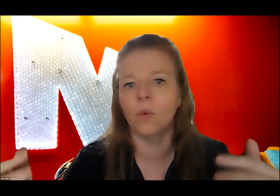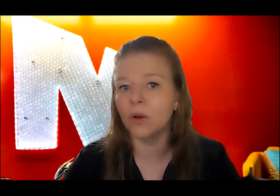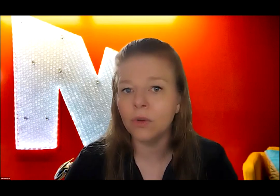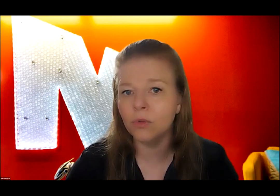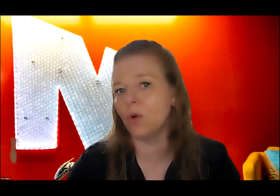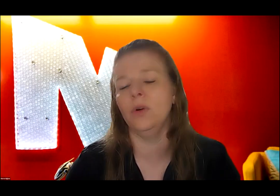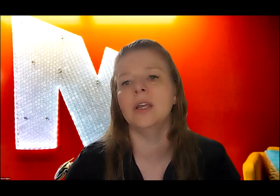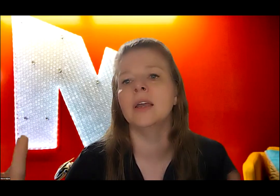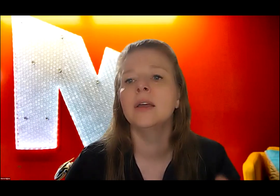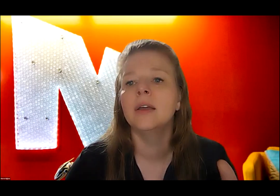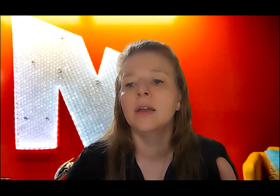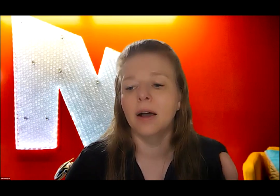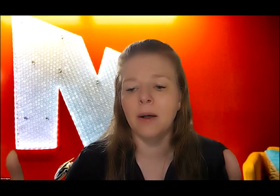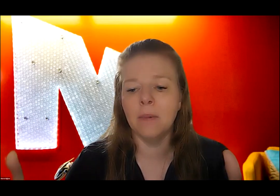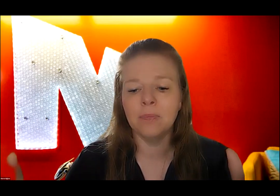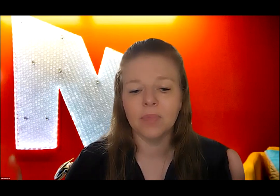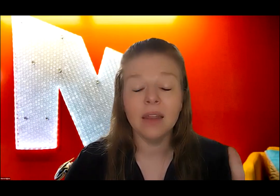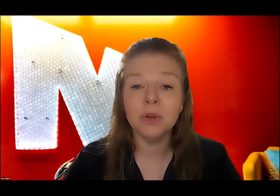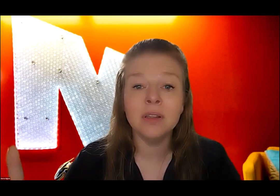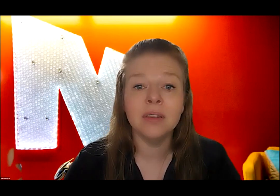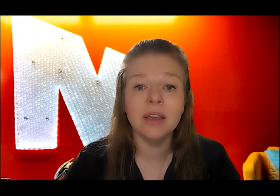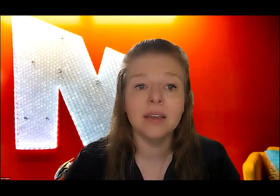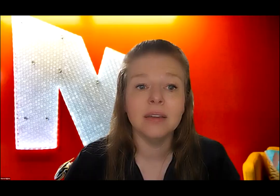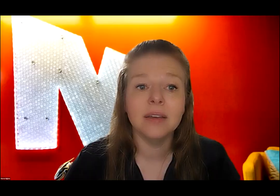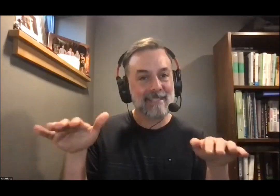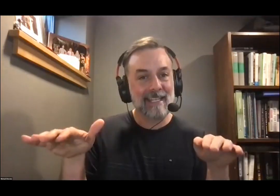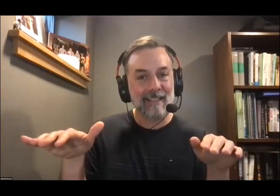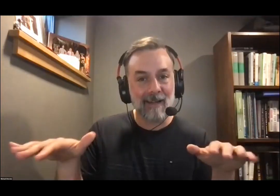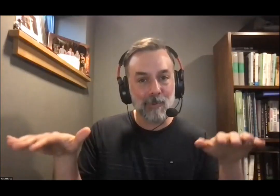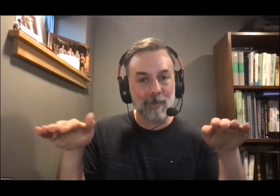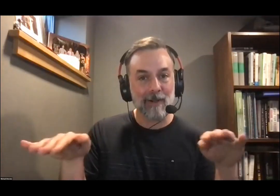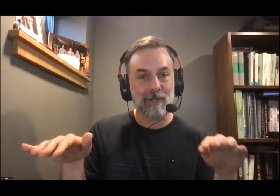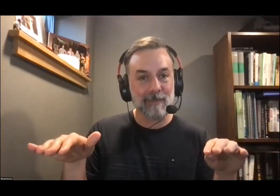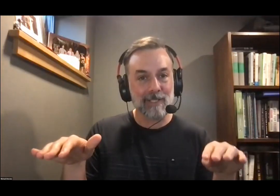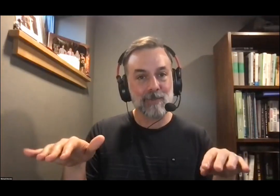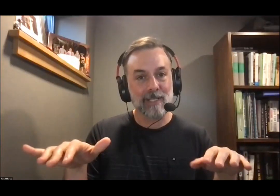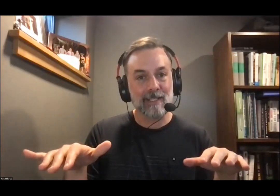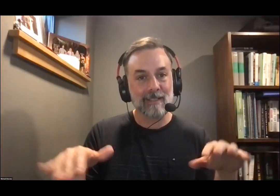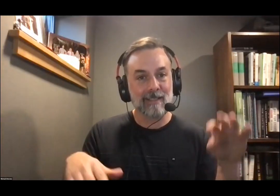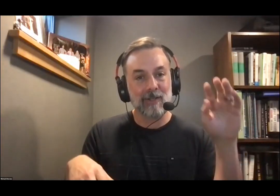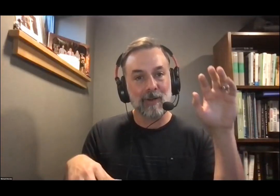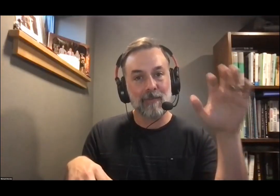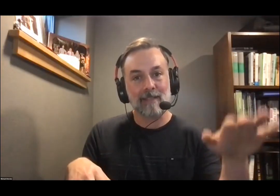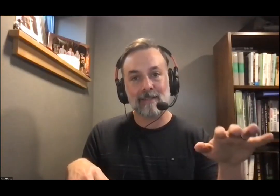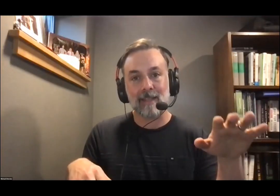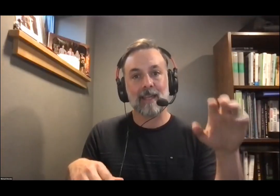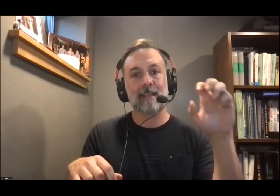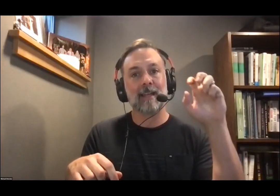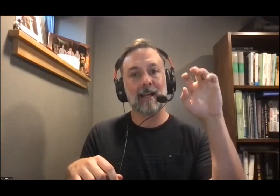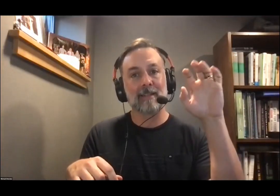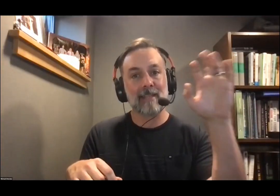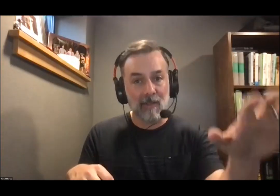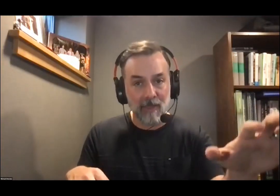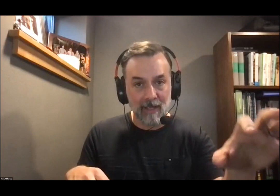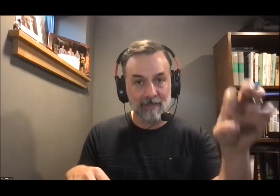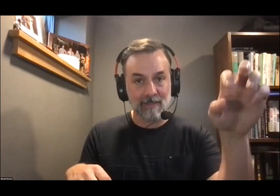setting. Where are you recording? Um, I'm, I'm seeing a lot more parody between, you know, events like,